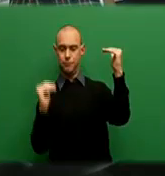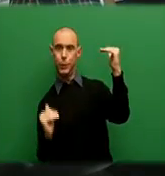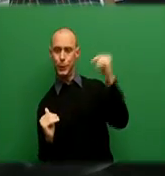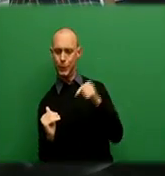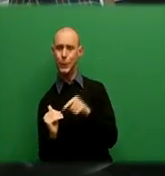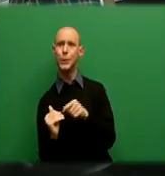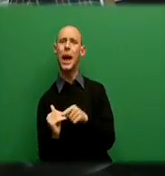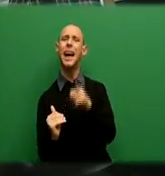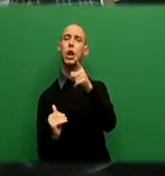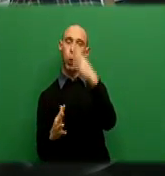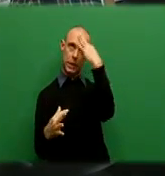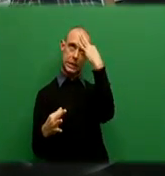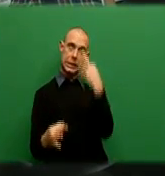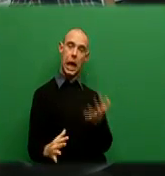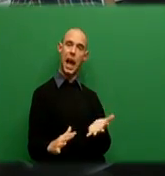Sakis?